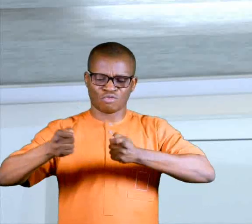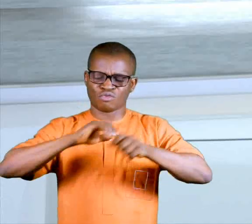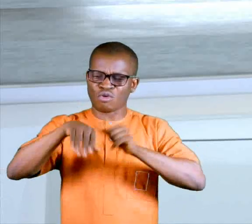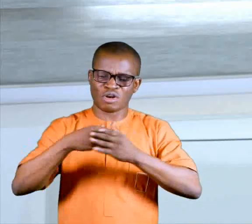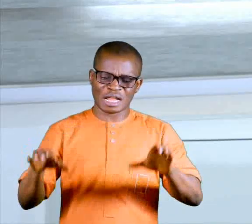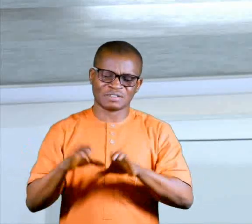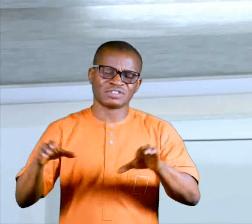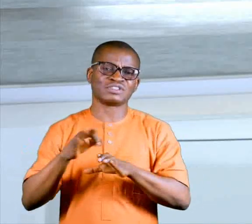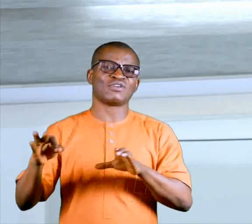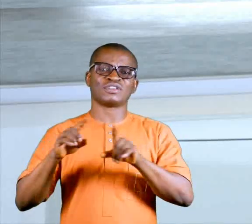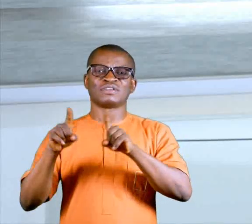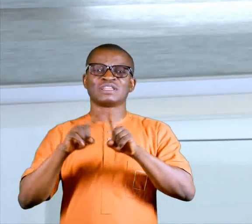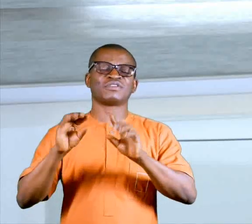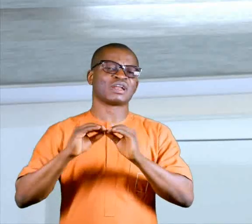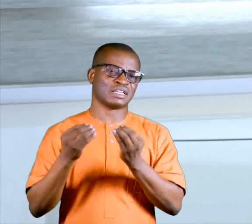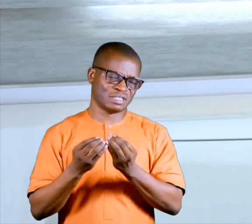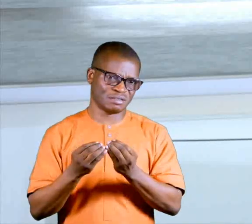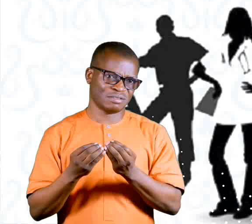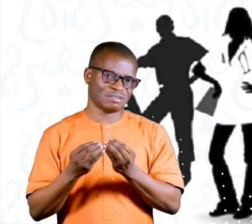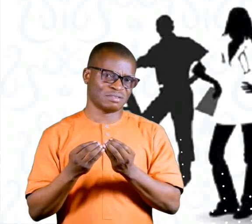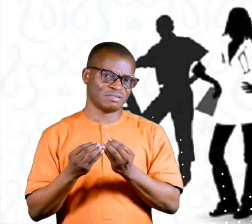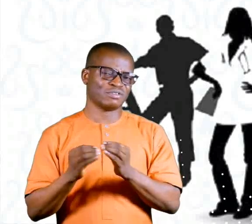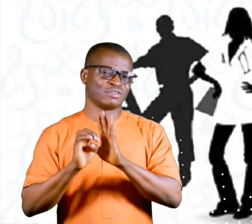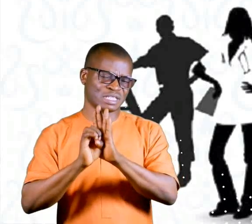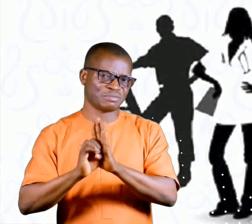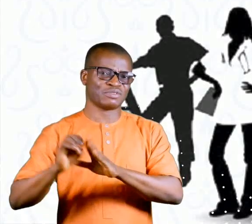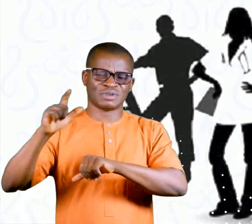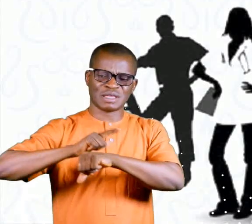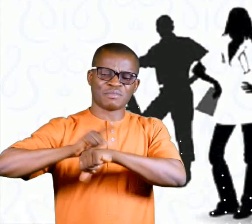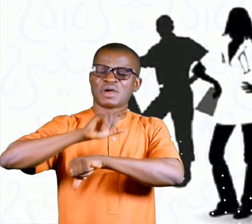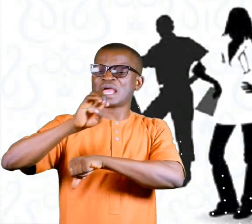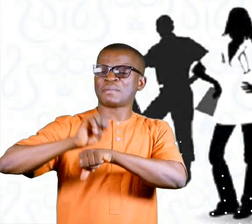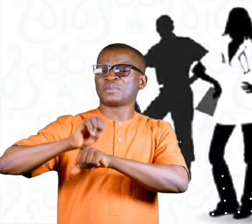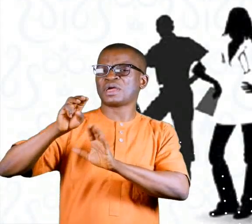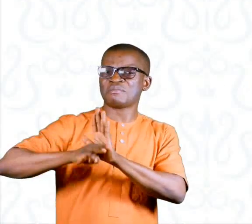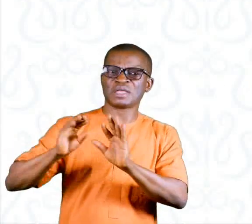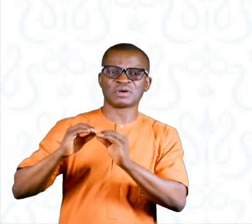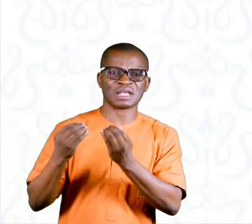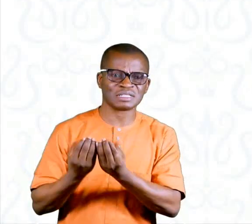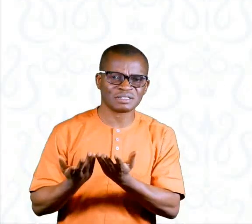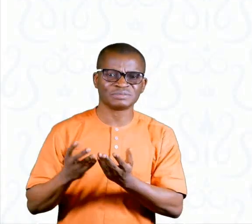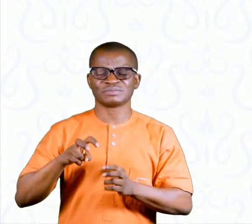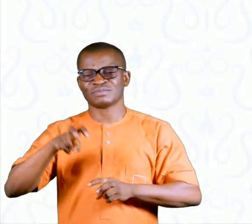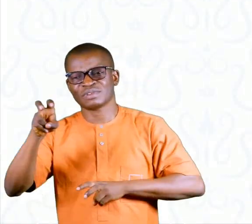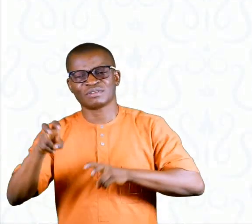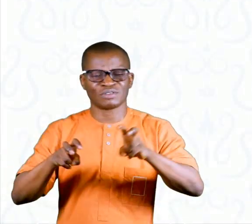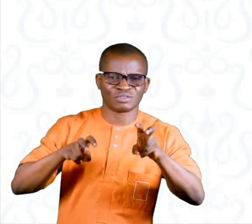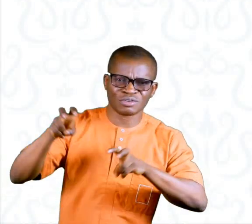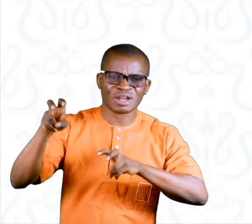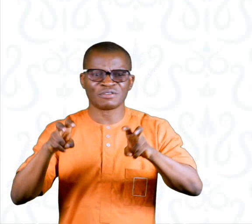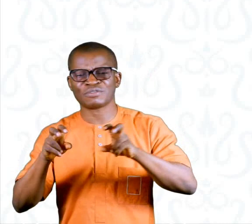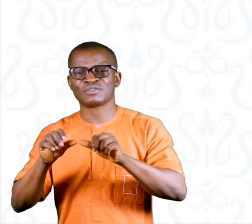and centers. Some of these organizations include labor recruitment organizations. It also includes travel and